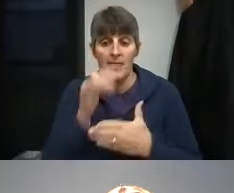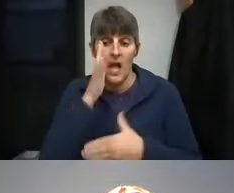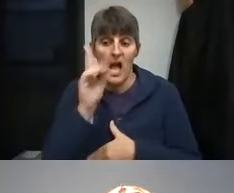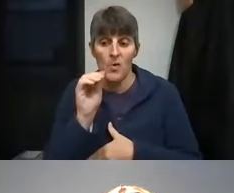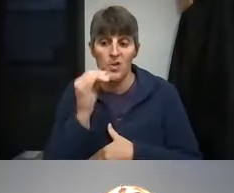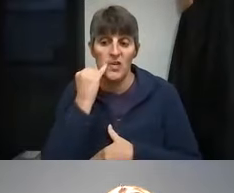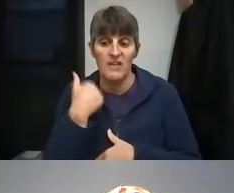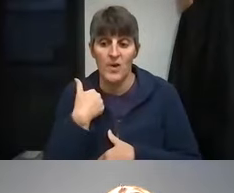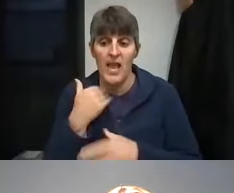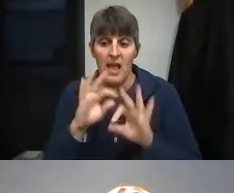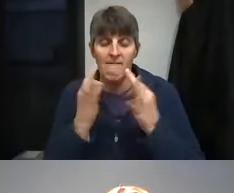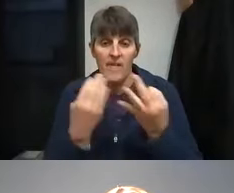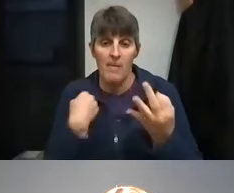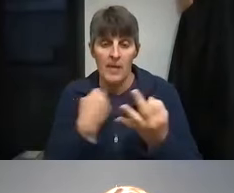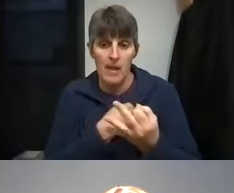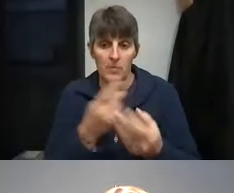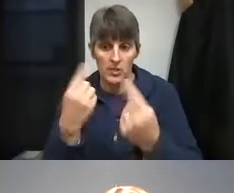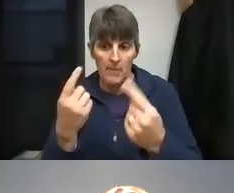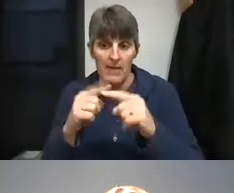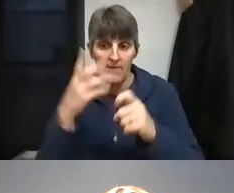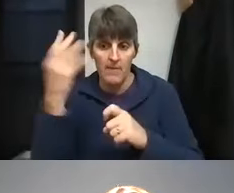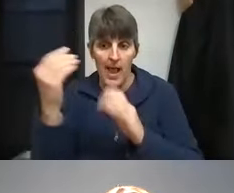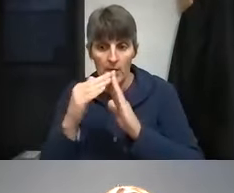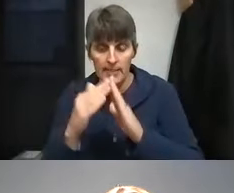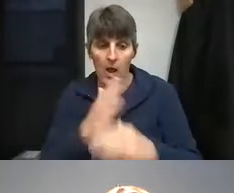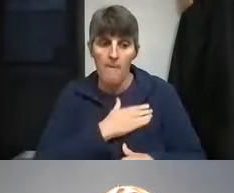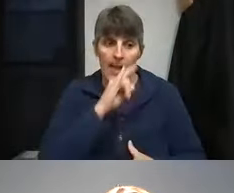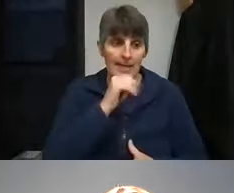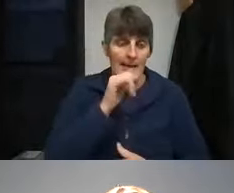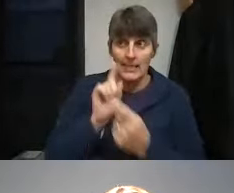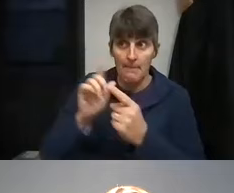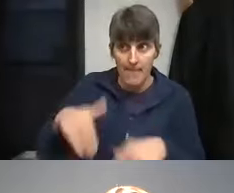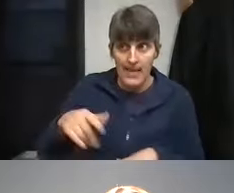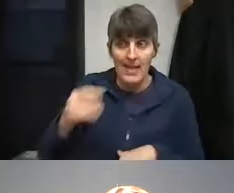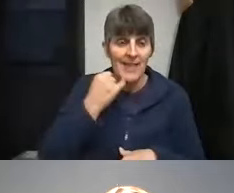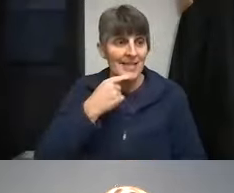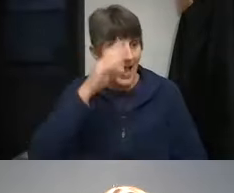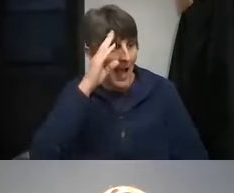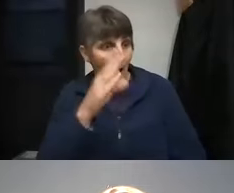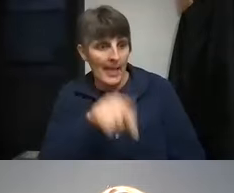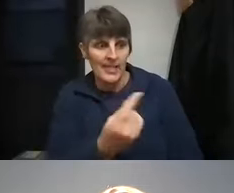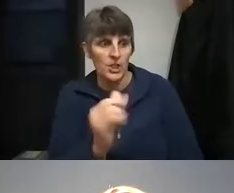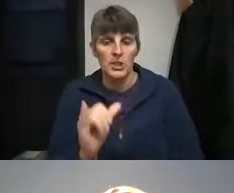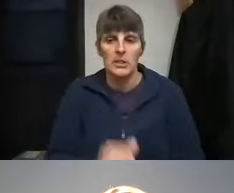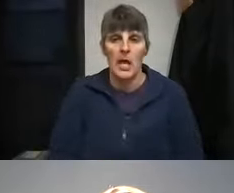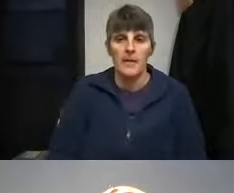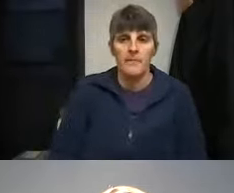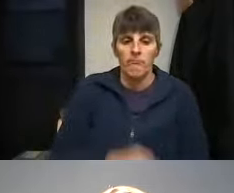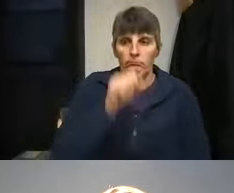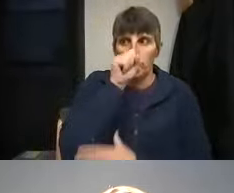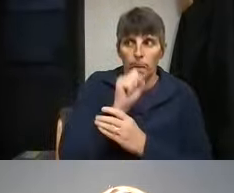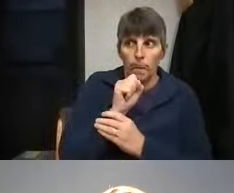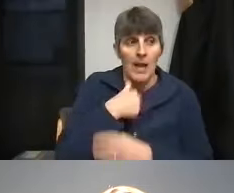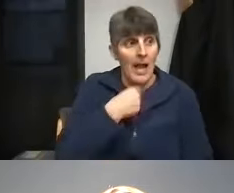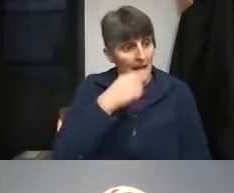is, if we have family members are coming in from out of town where my kid hasn't met them yet, and if they say hi and he's just like kind of like quiet, I said,